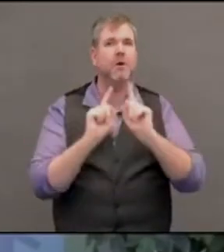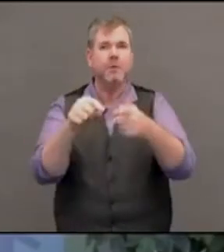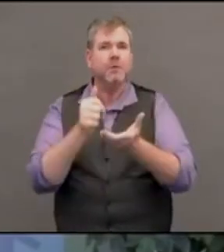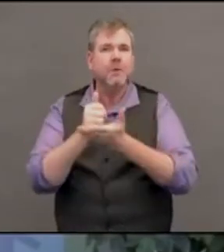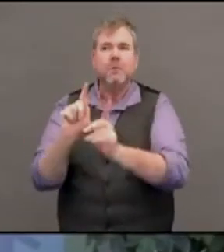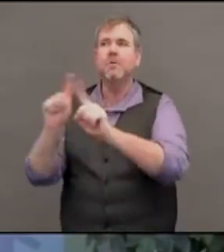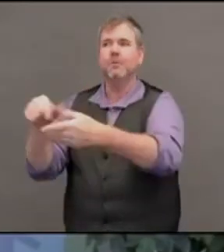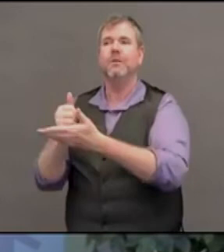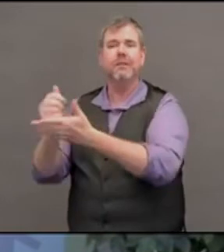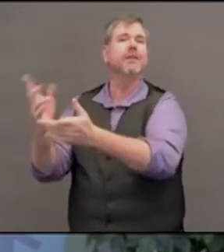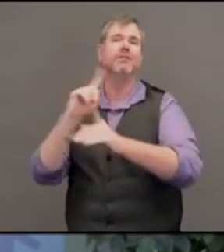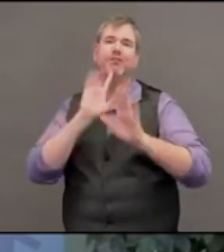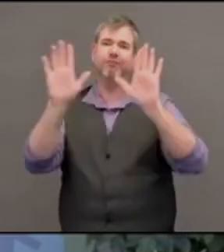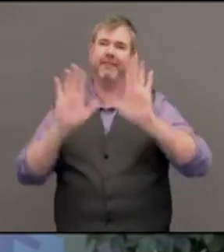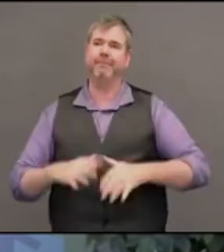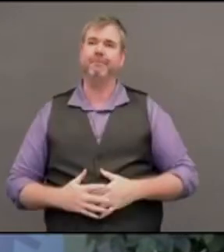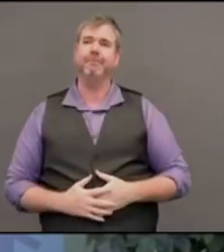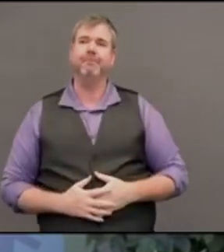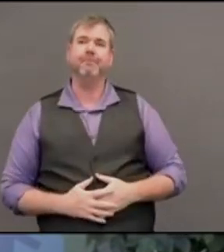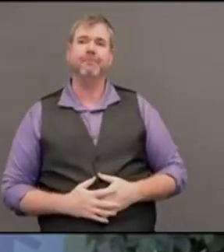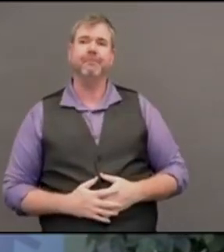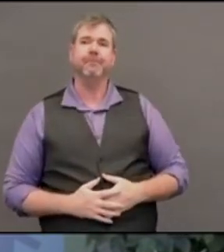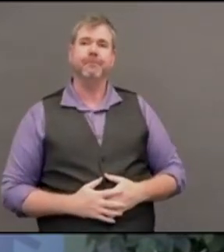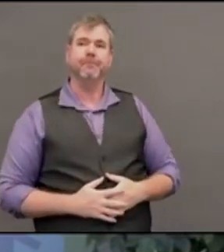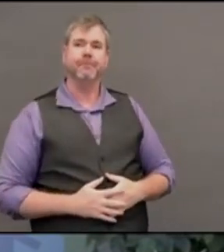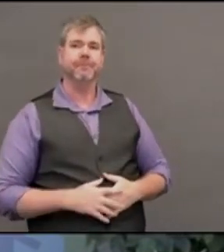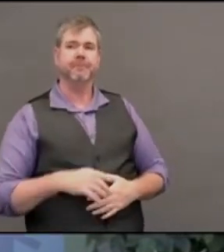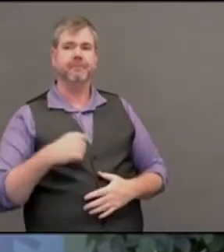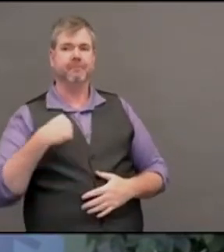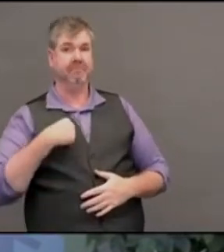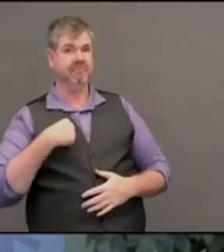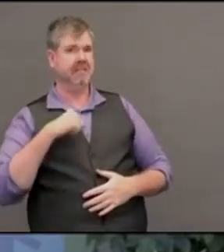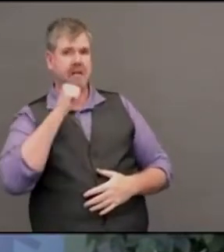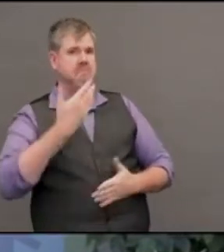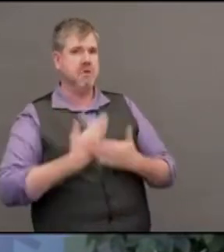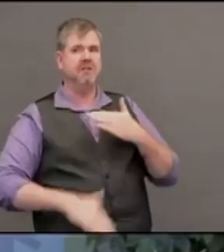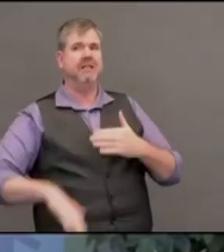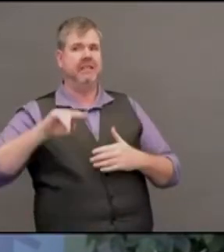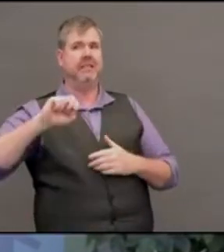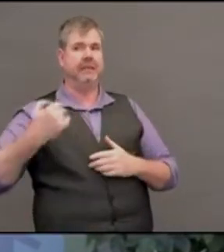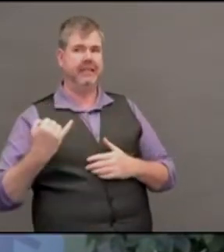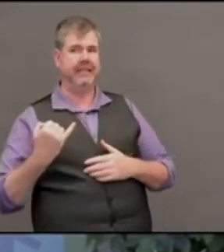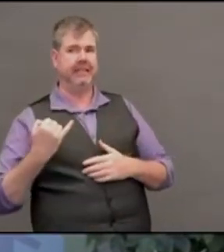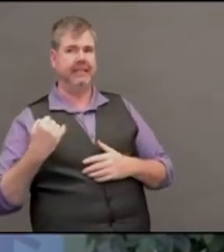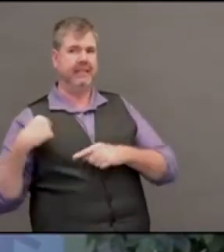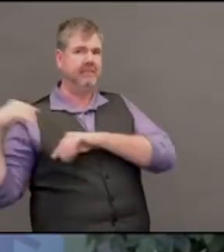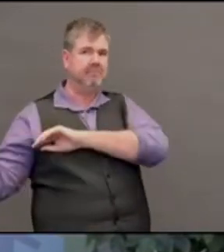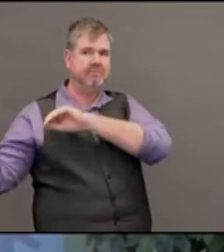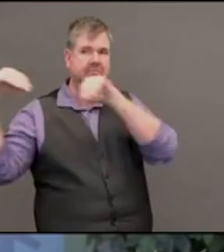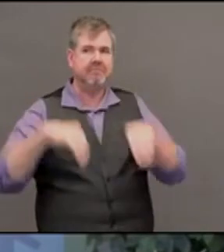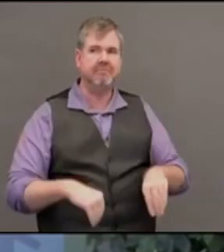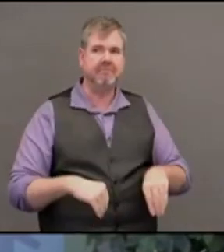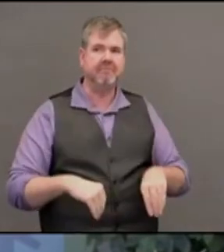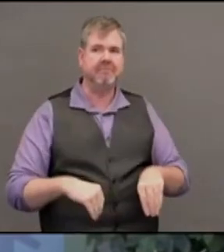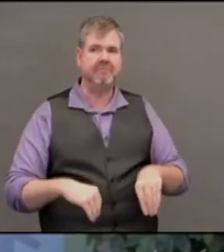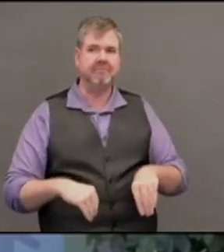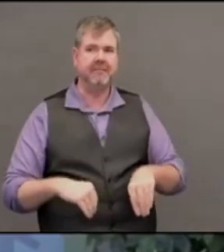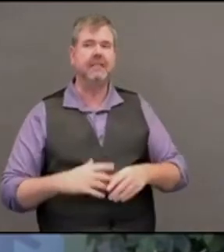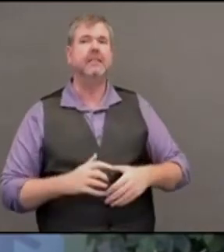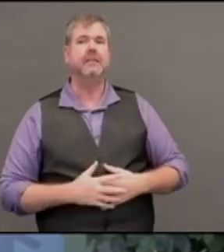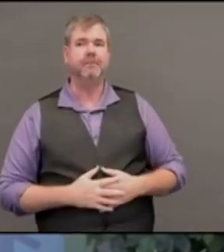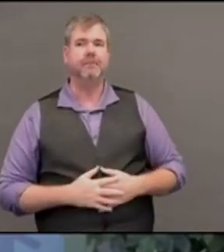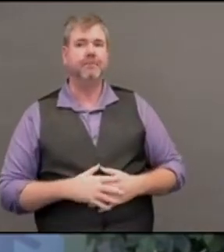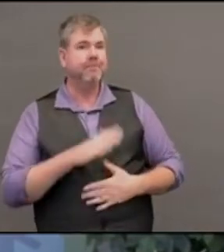the community. I wasn't born and raised in San Jose, but I got here as fast as I could. Thank you for being here and sharing all of this